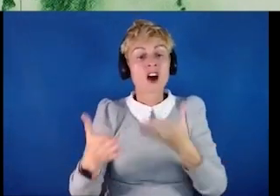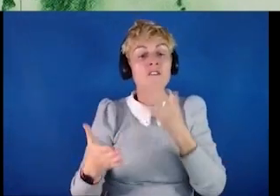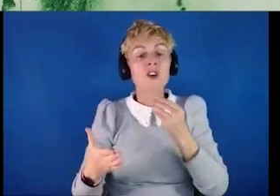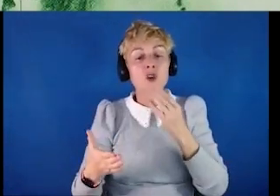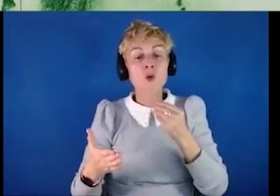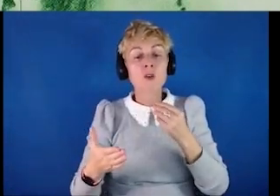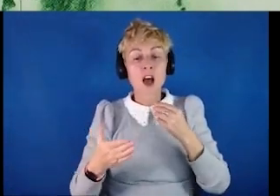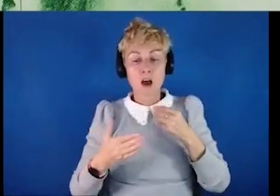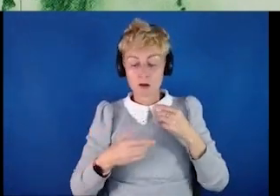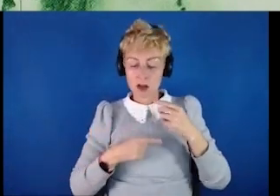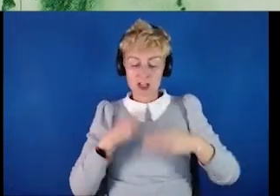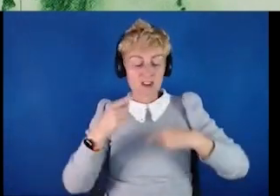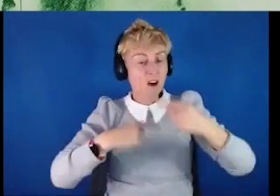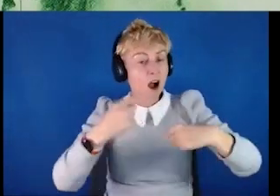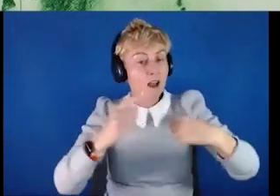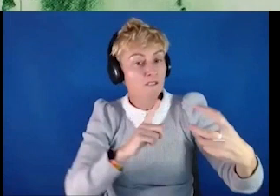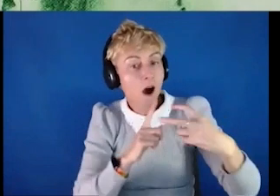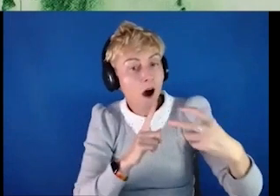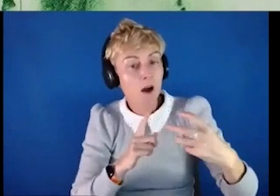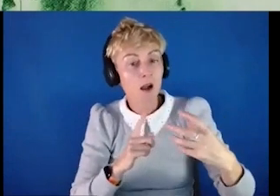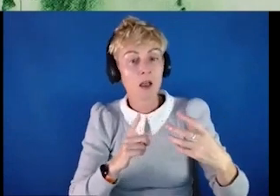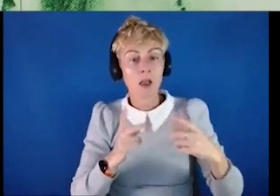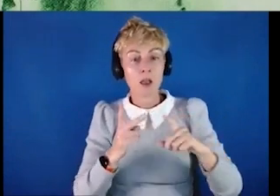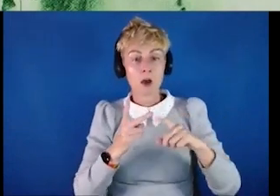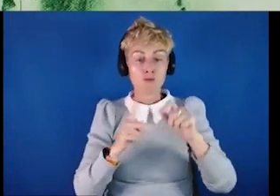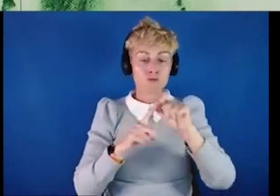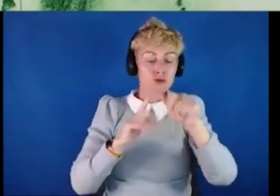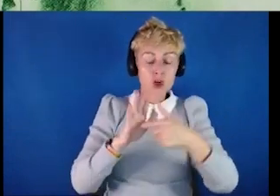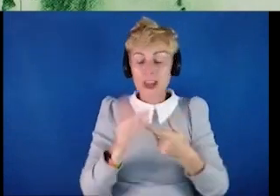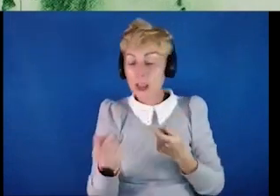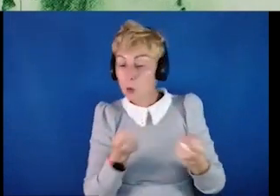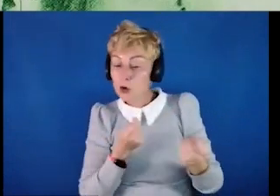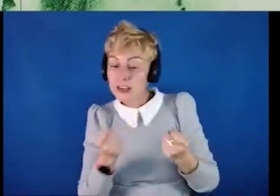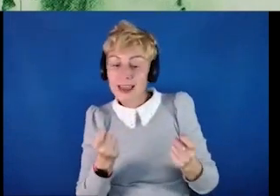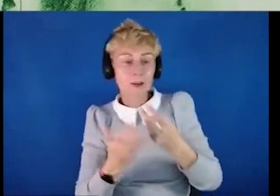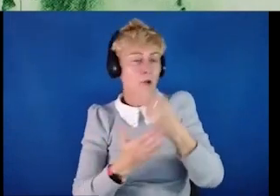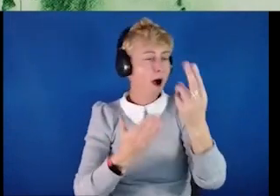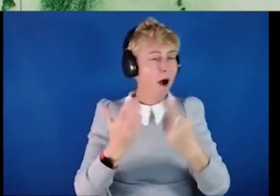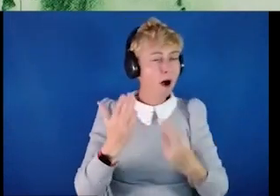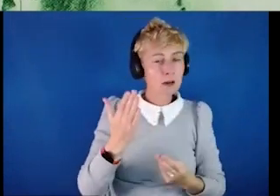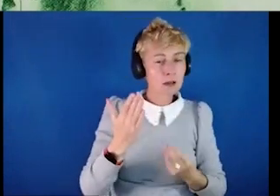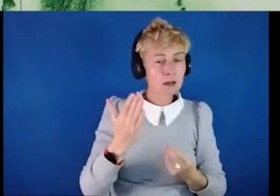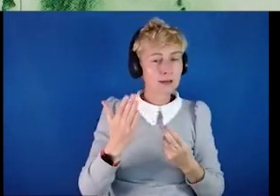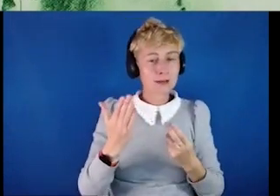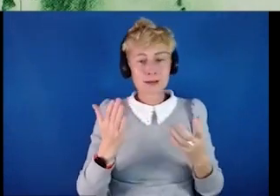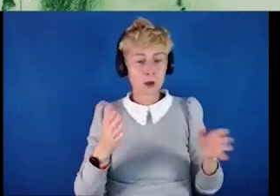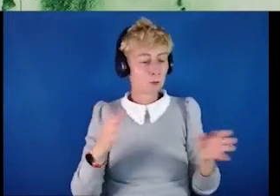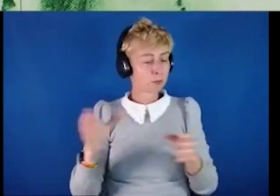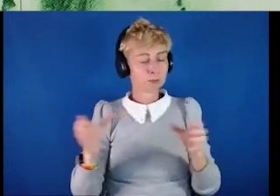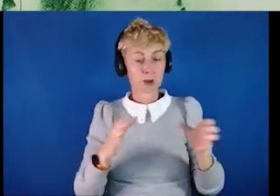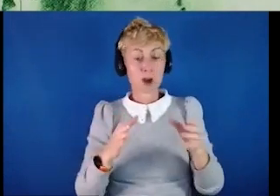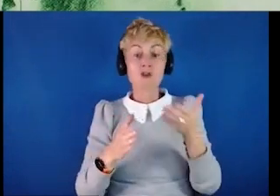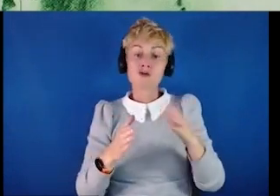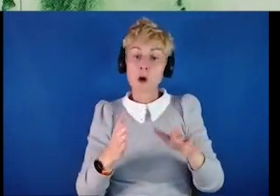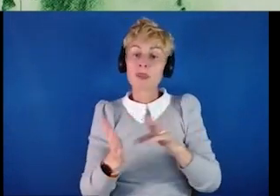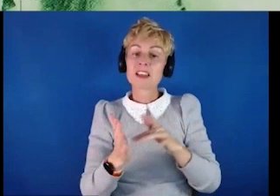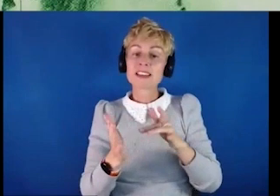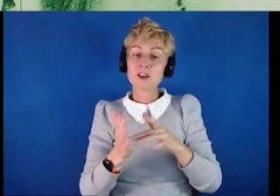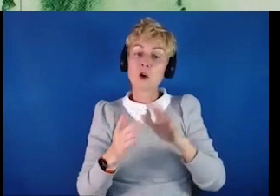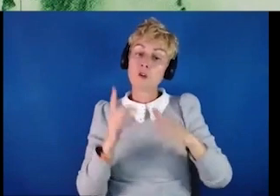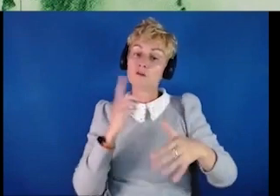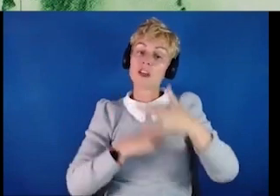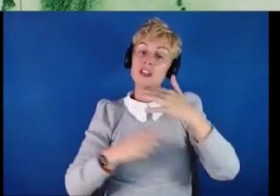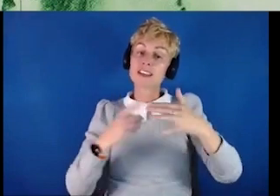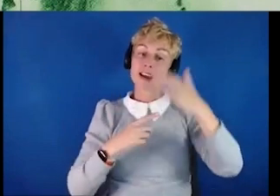academics, students, project coordinators, and artists from the Center for Society and Mental Health and the